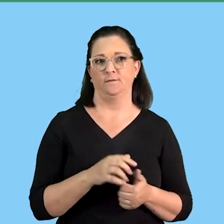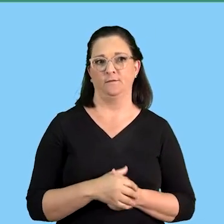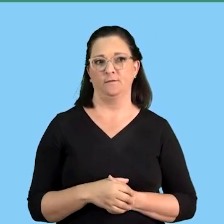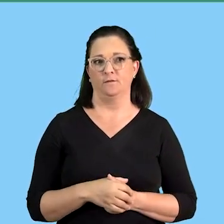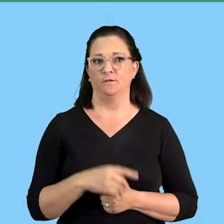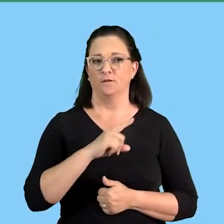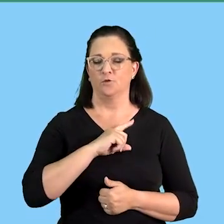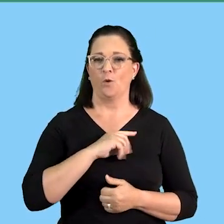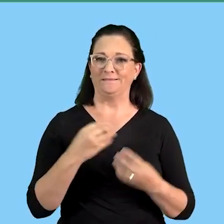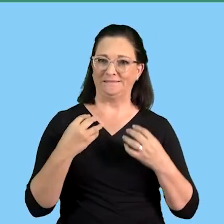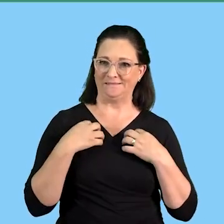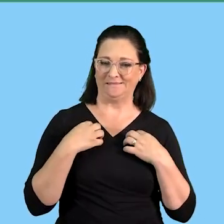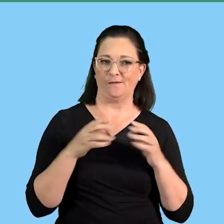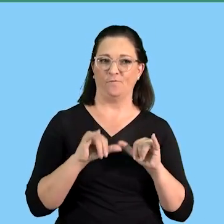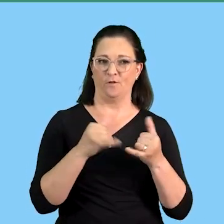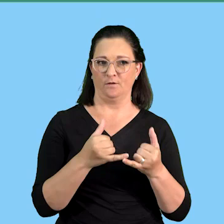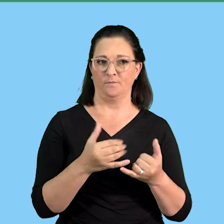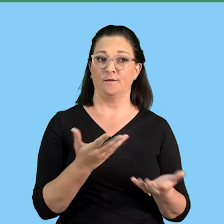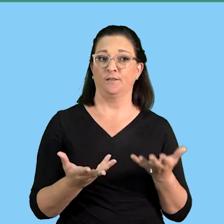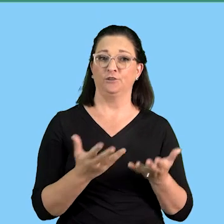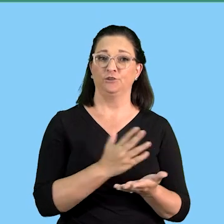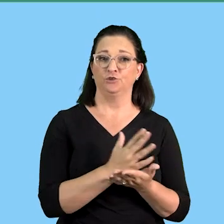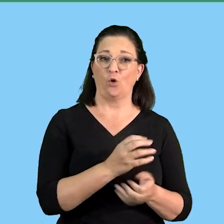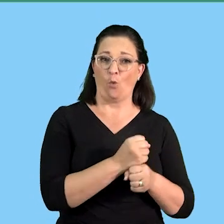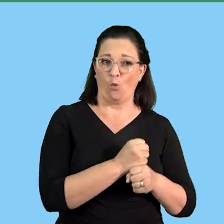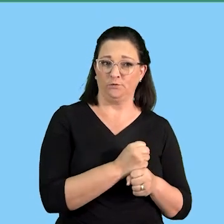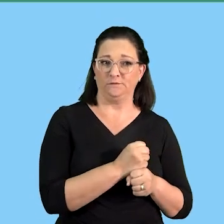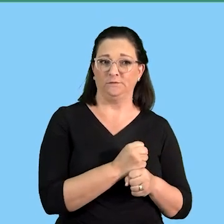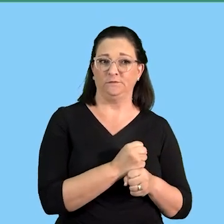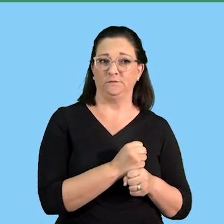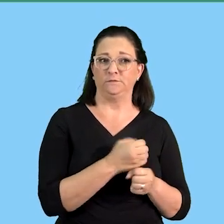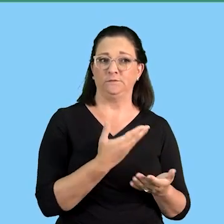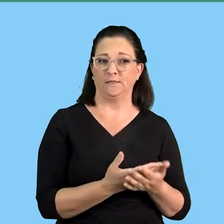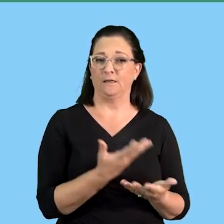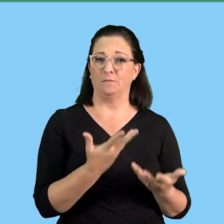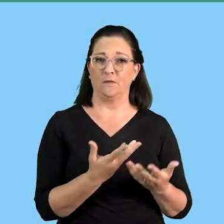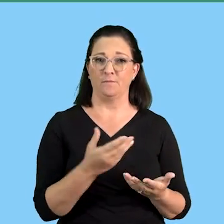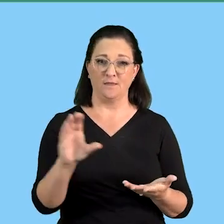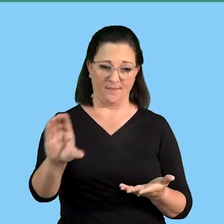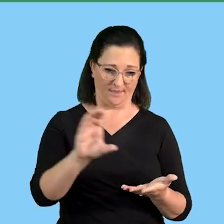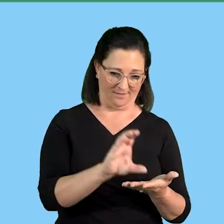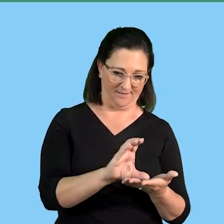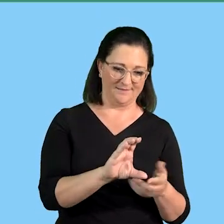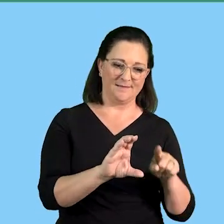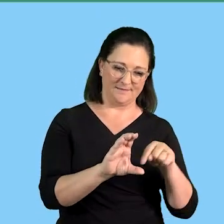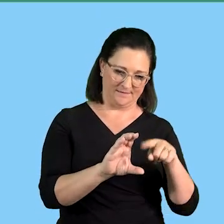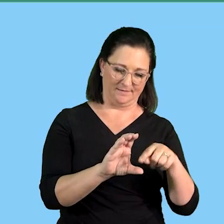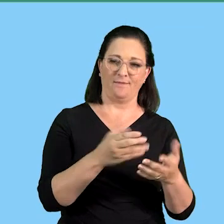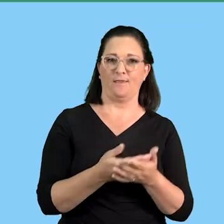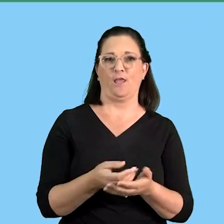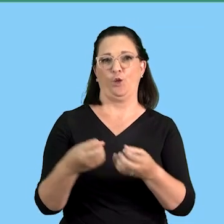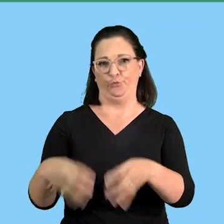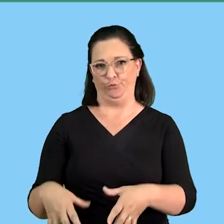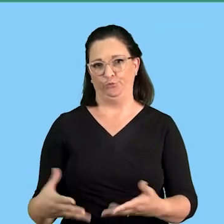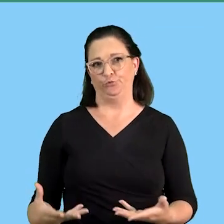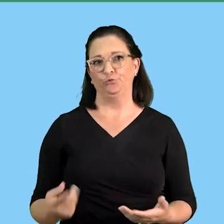of the company, or shareholders may only lose the amount which they have invested. So this saves shareholders.